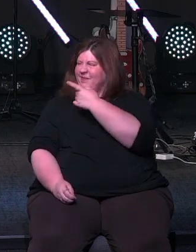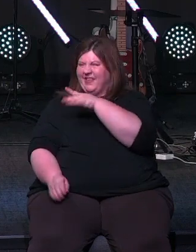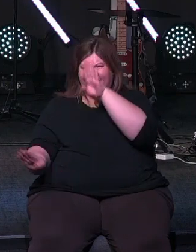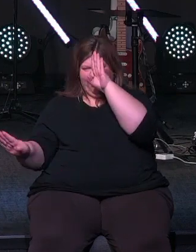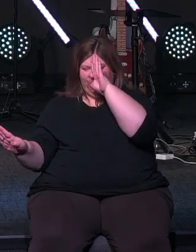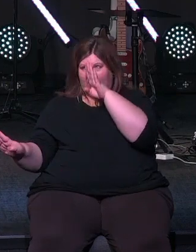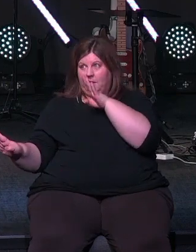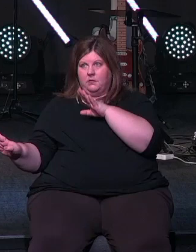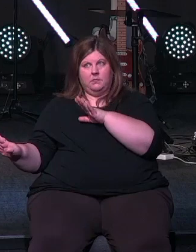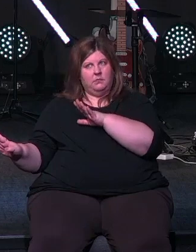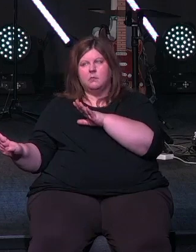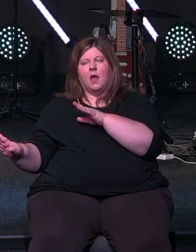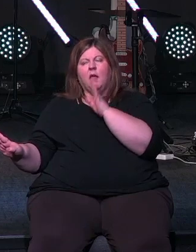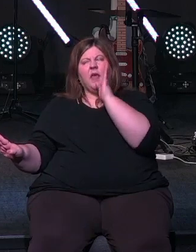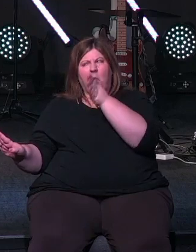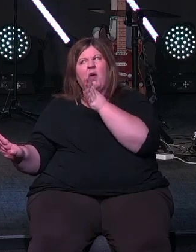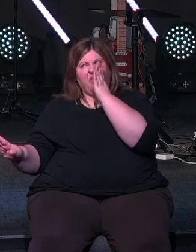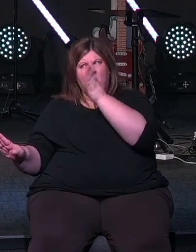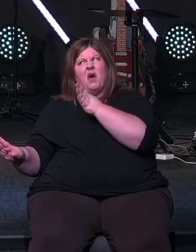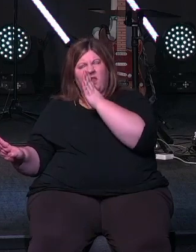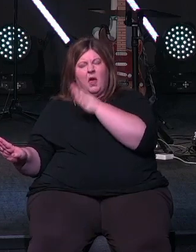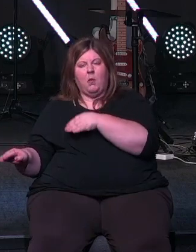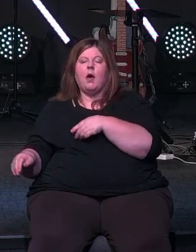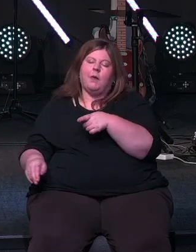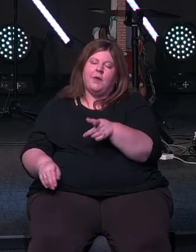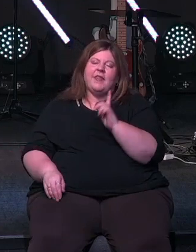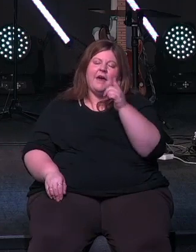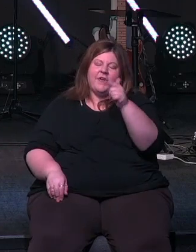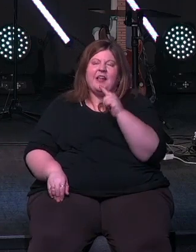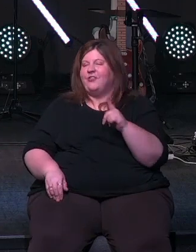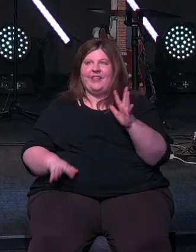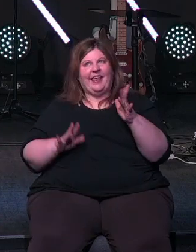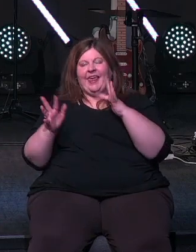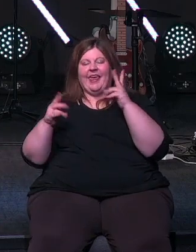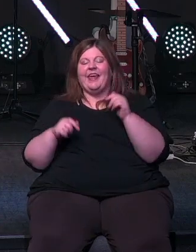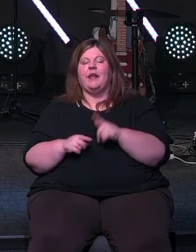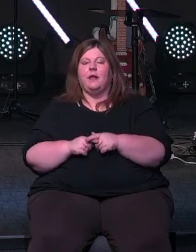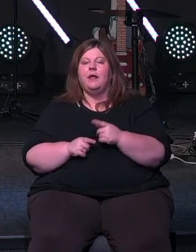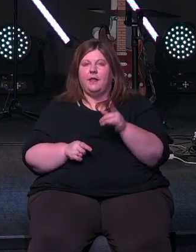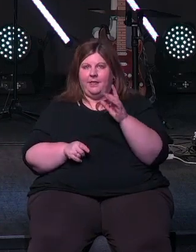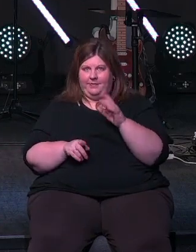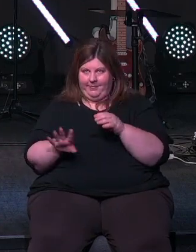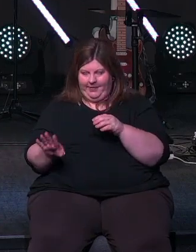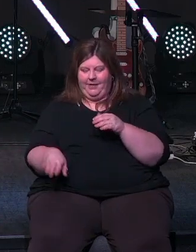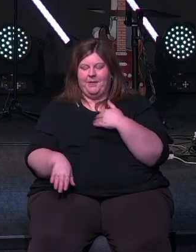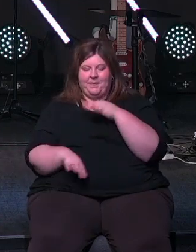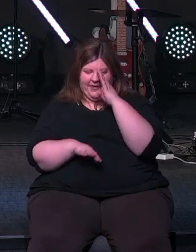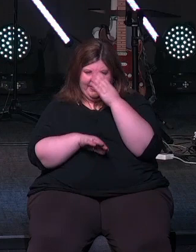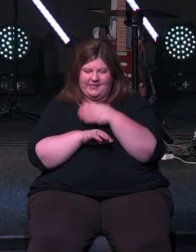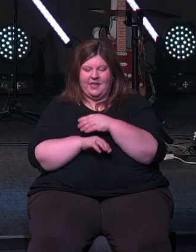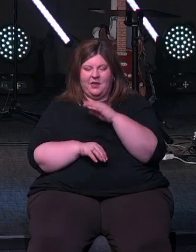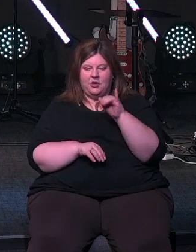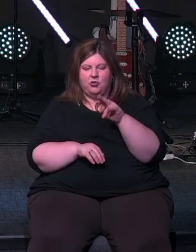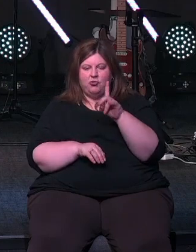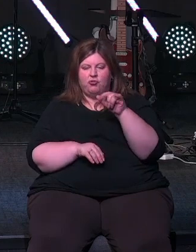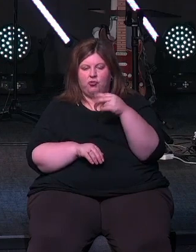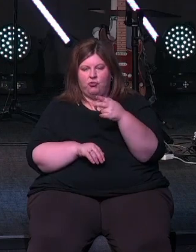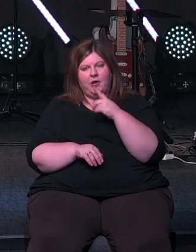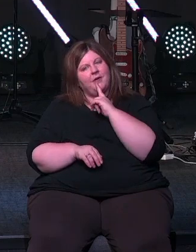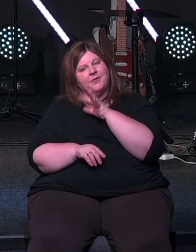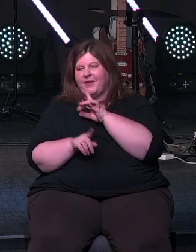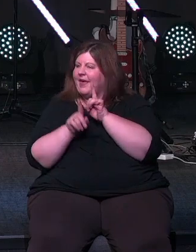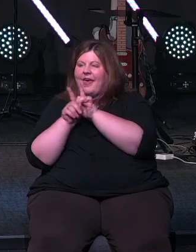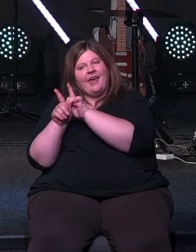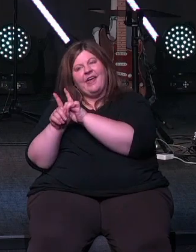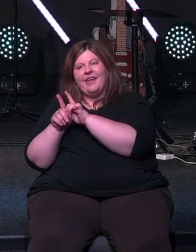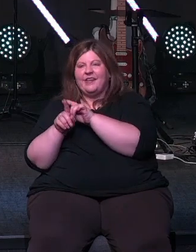firefighters, like, they'll warm up. They'll warm up. Well, they did warm up. There's a slide. Judah took a liking to one of the firefighters named